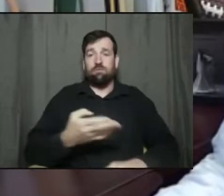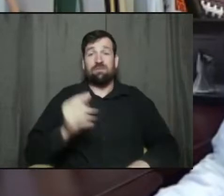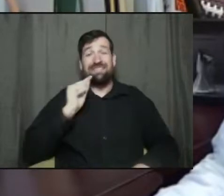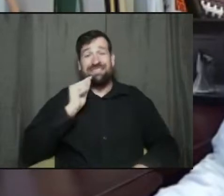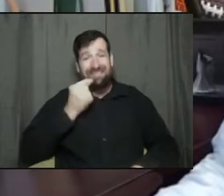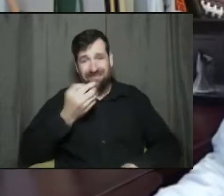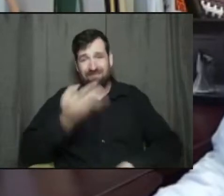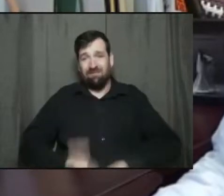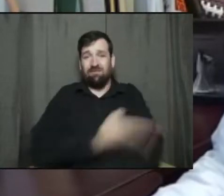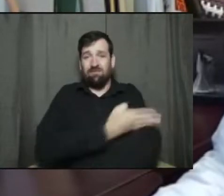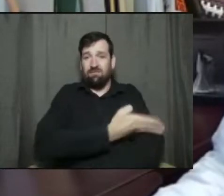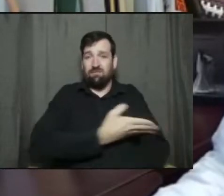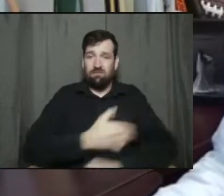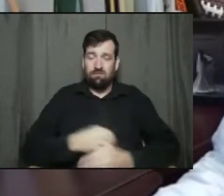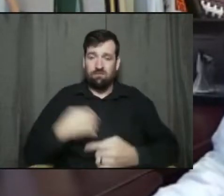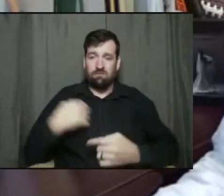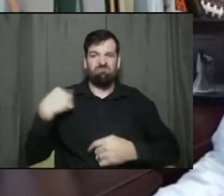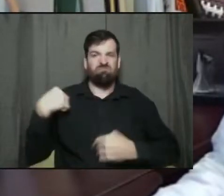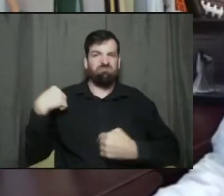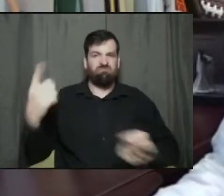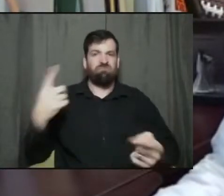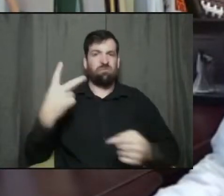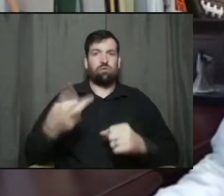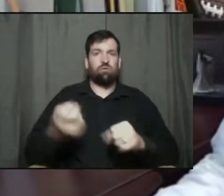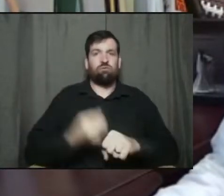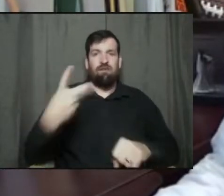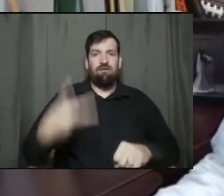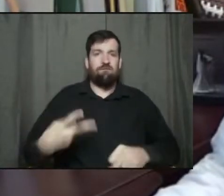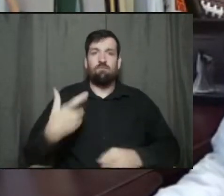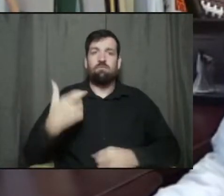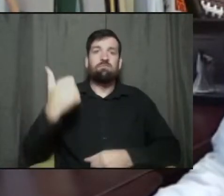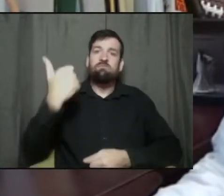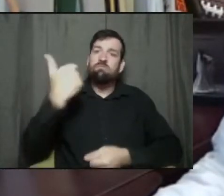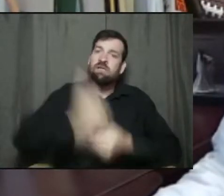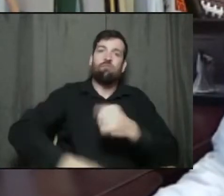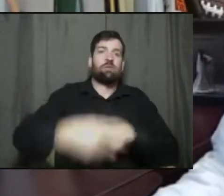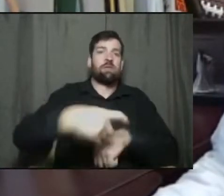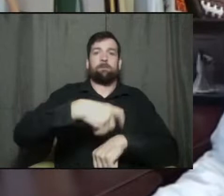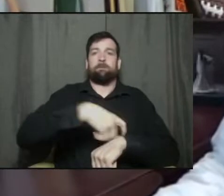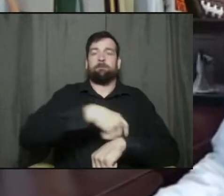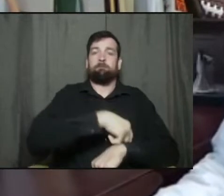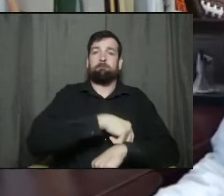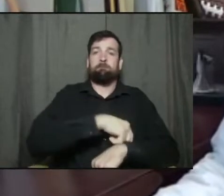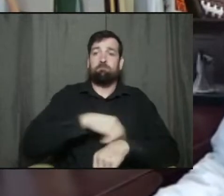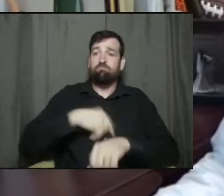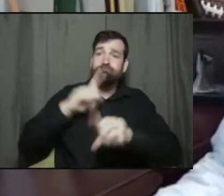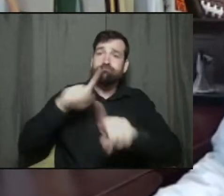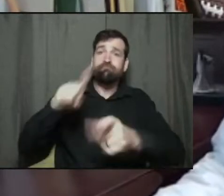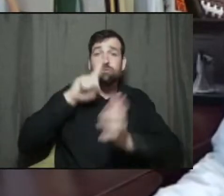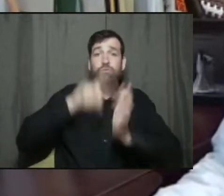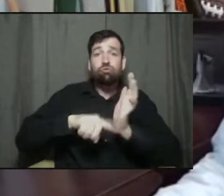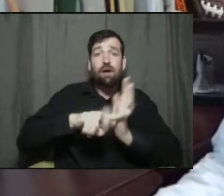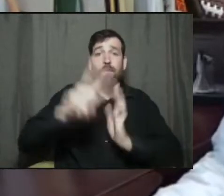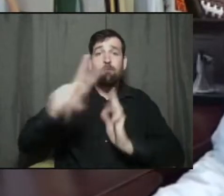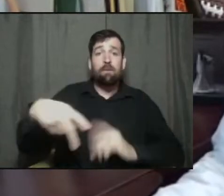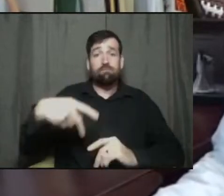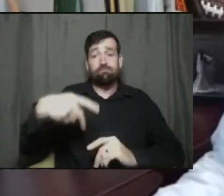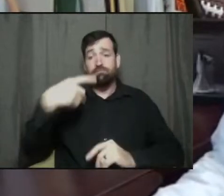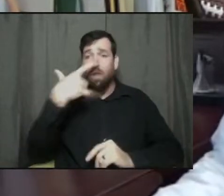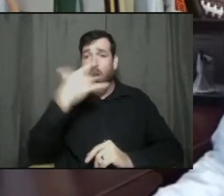2.5 years. And it's like every time I go in for a checkup, things are keep getting better, keep looking